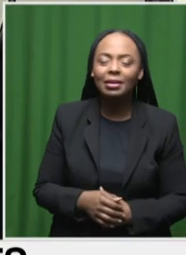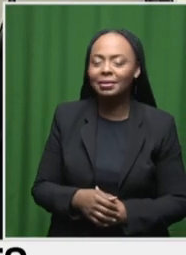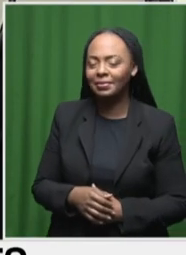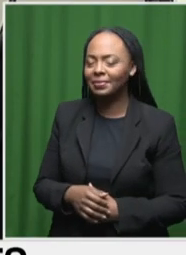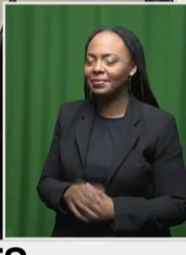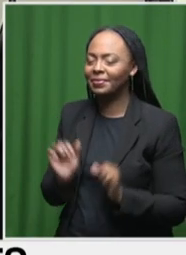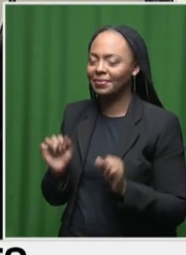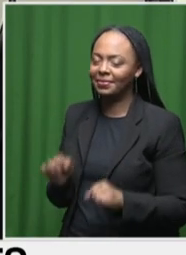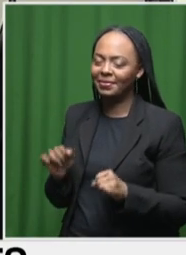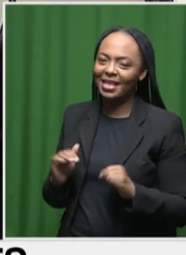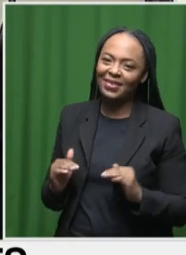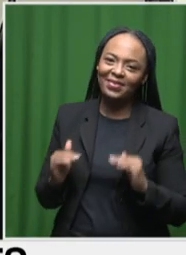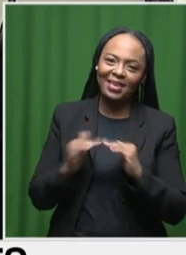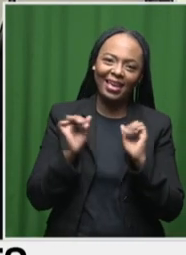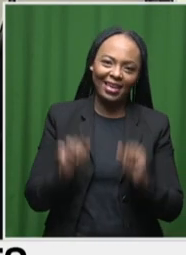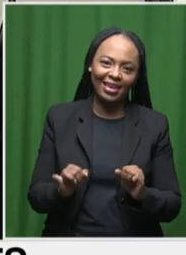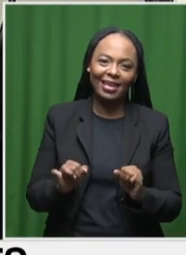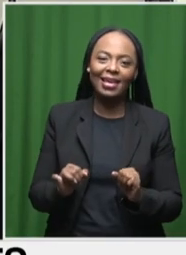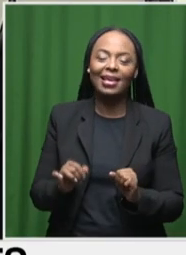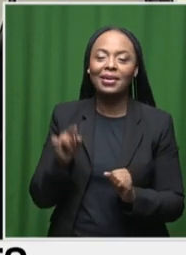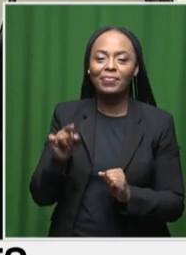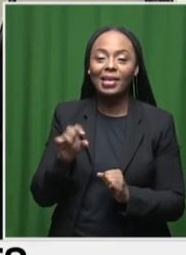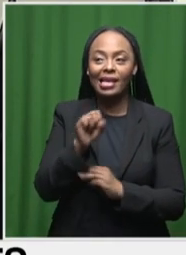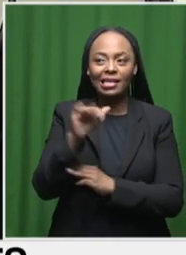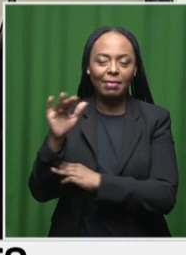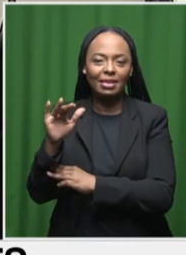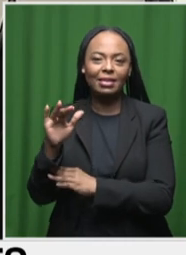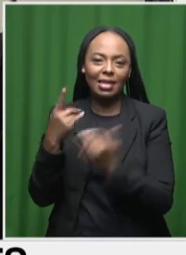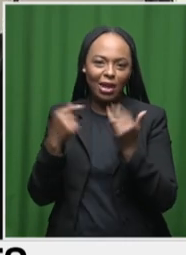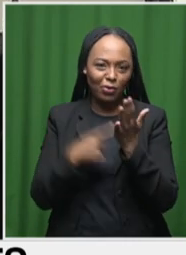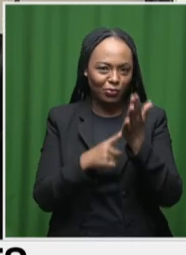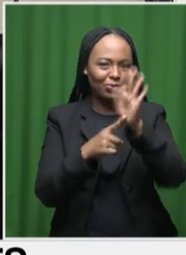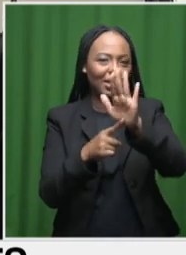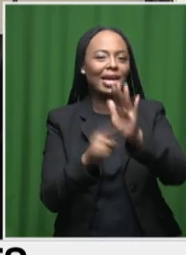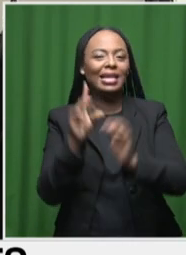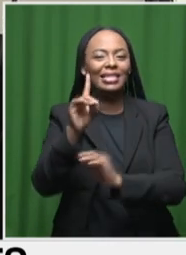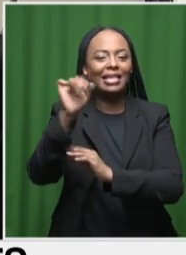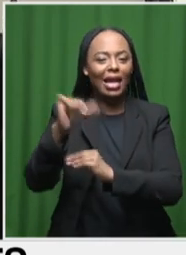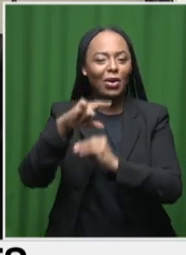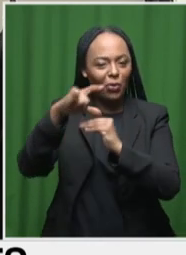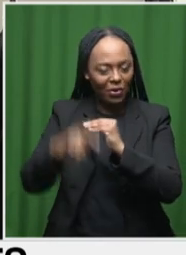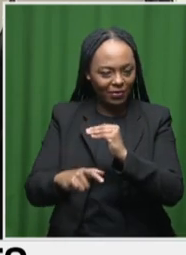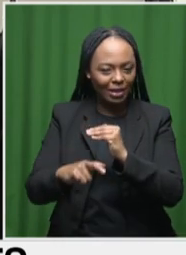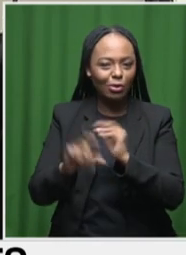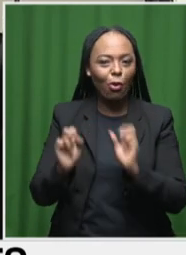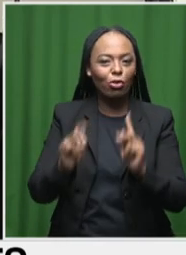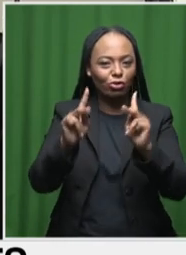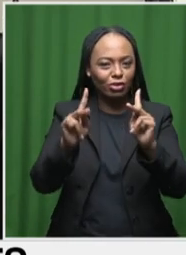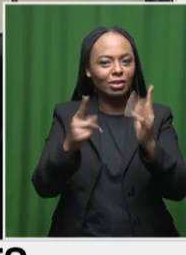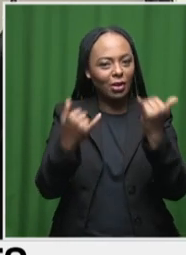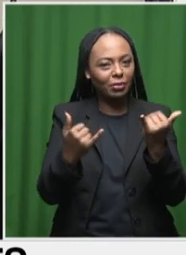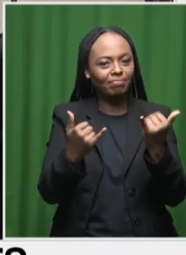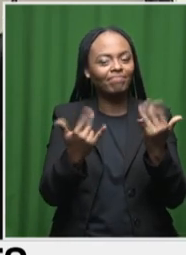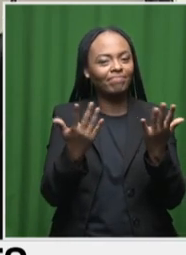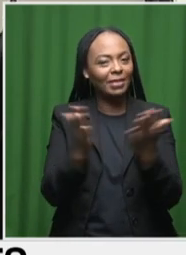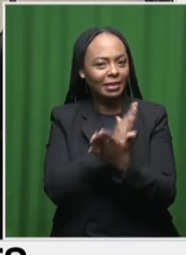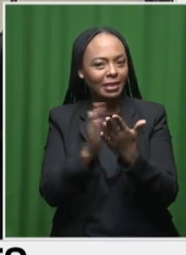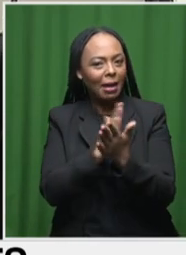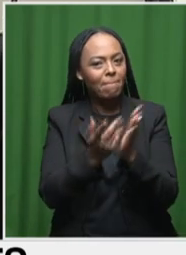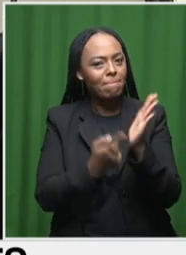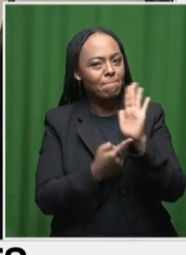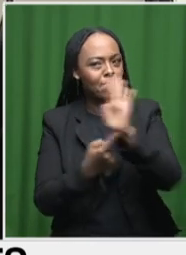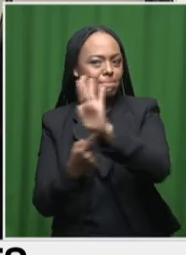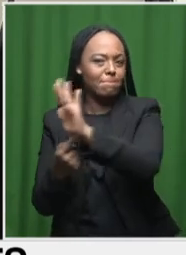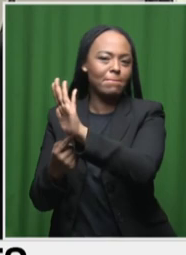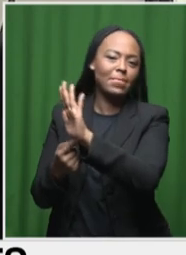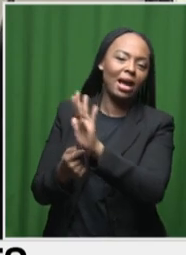you, in fairness to you, you know, SABC will be covering the DA Congress. So there will be opportunity to canvass some of these issues with